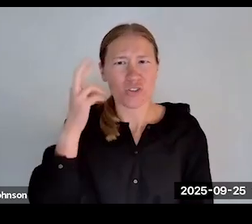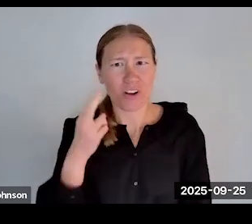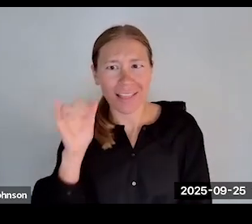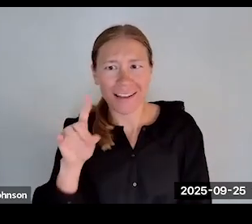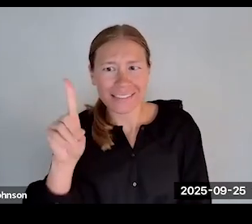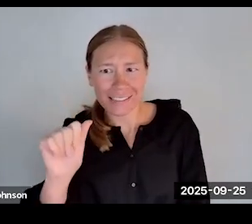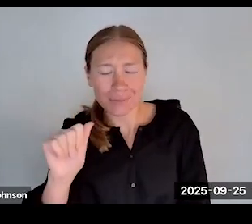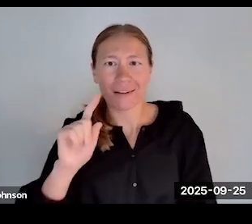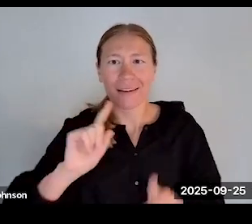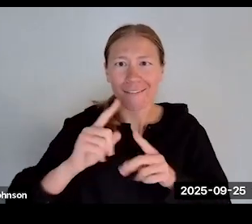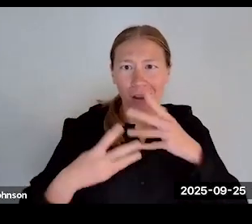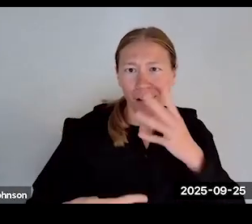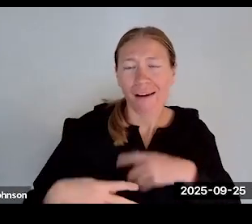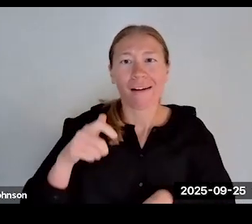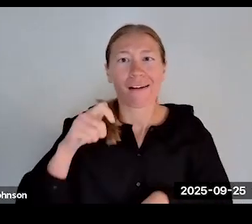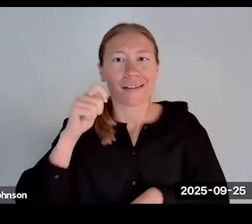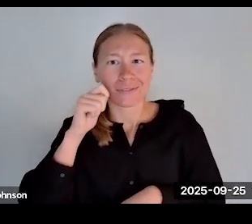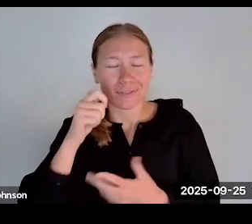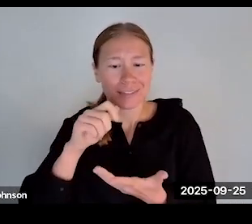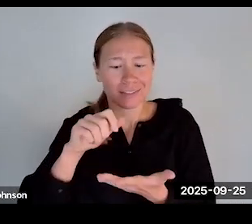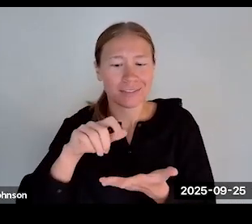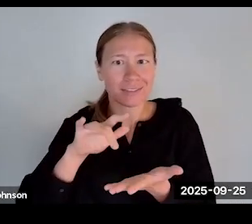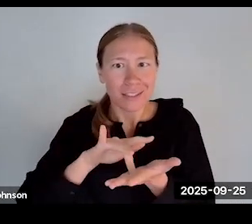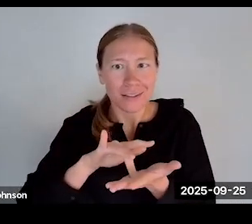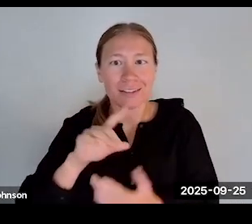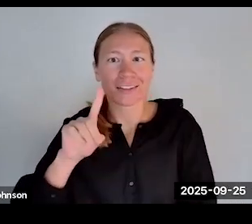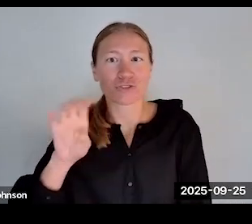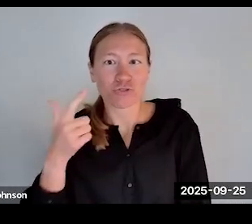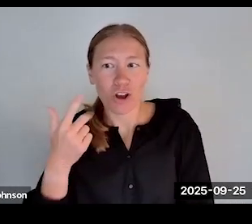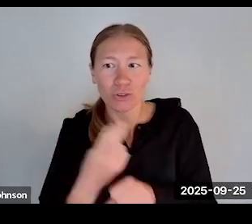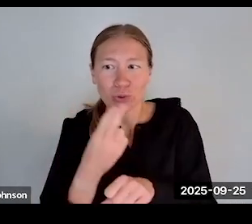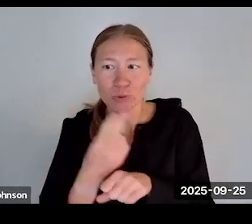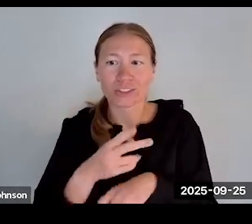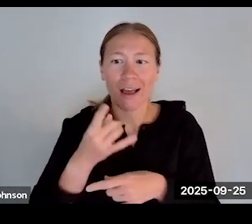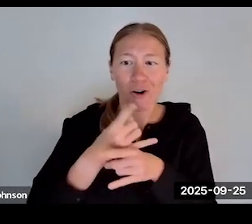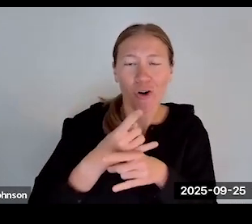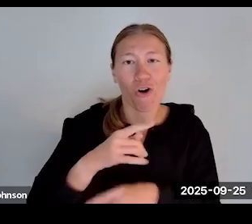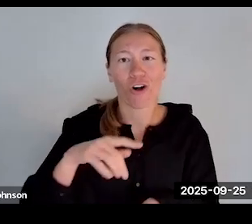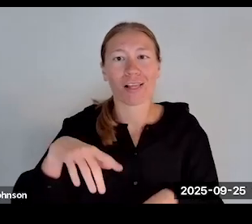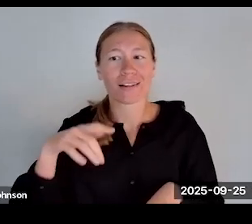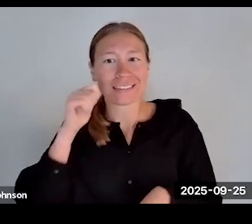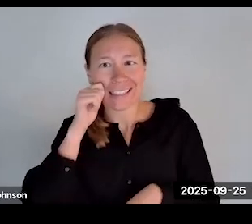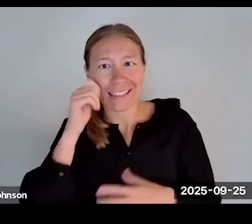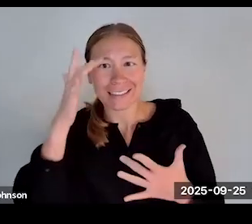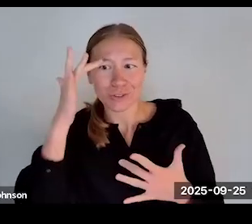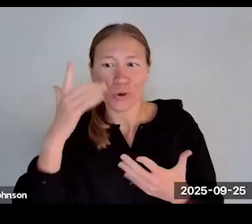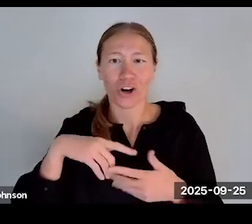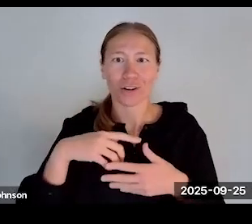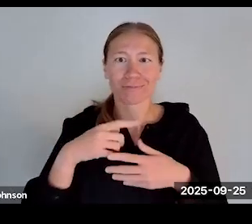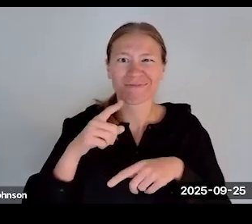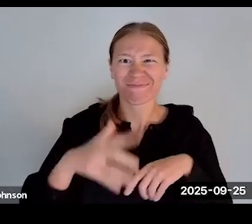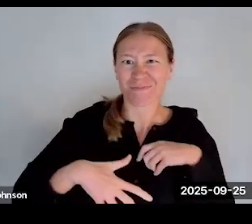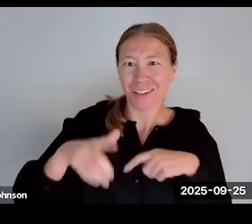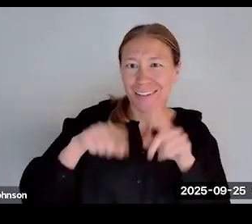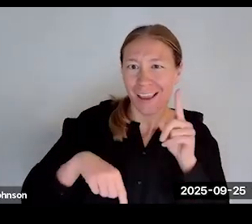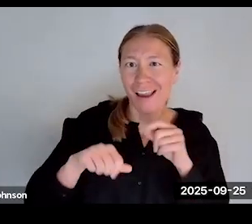skin conditions, infertility, and more. So we do have a lot to cover, so we're going to go ahead and get started.